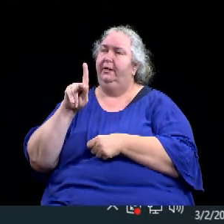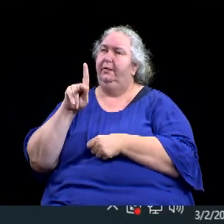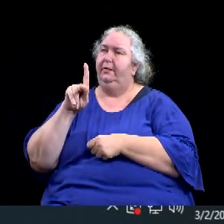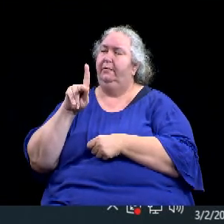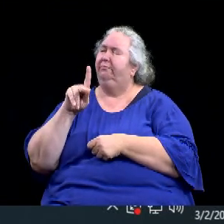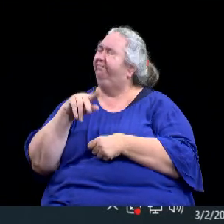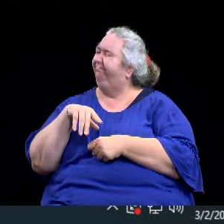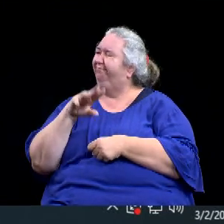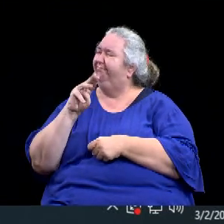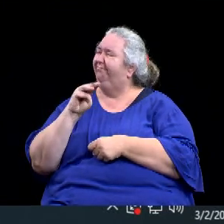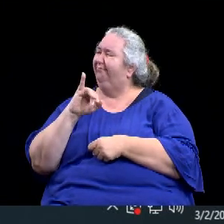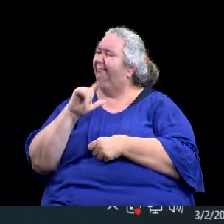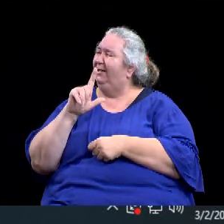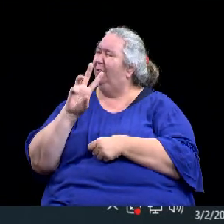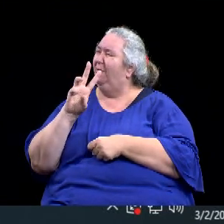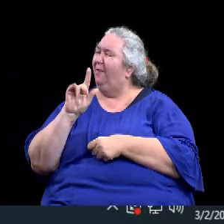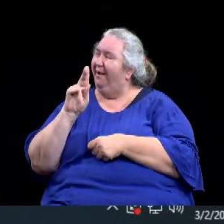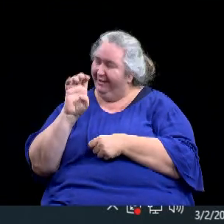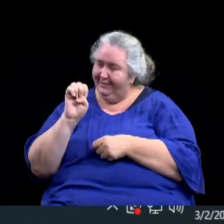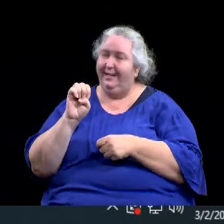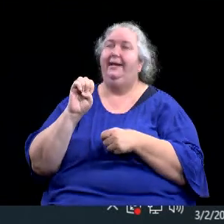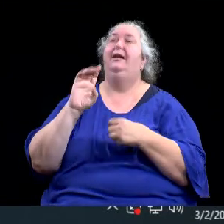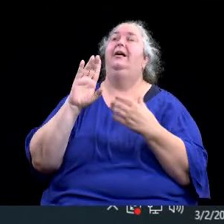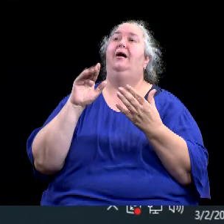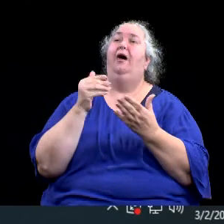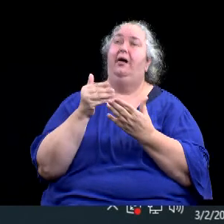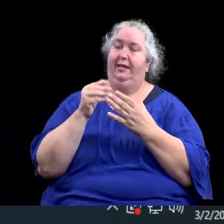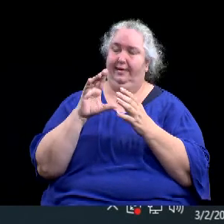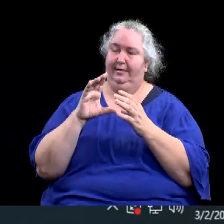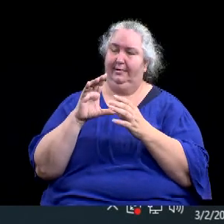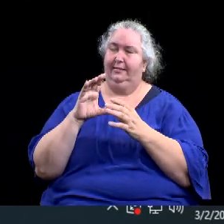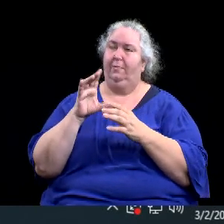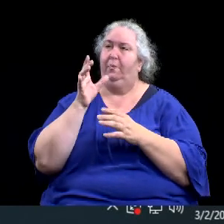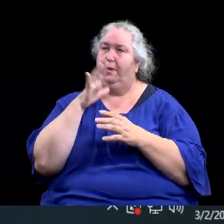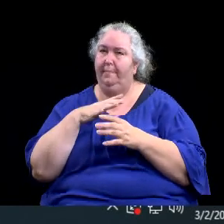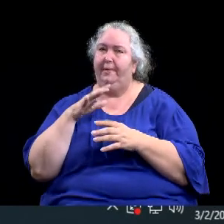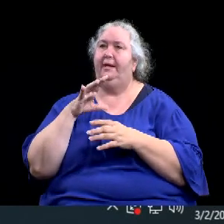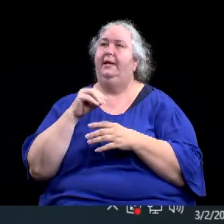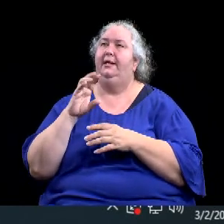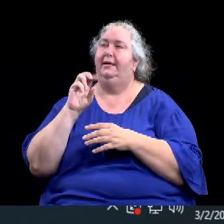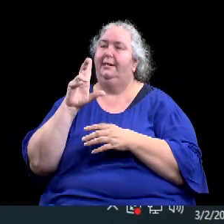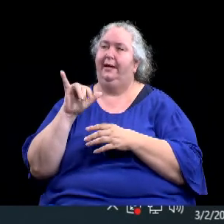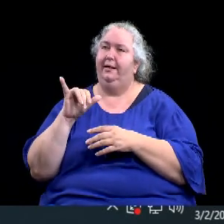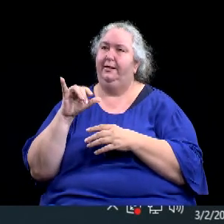alderwomen in Milwaukee that I have built relationships with through our